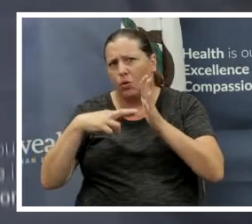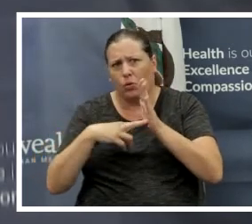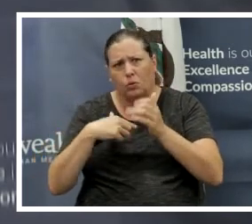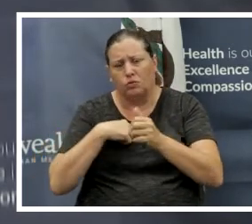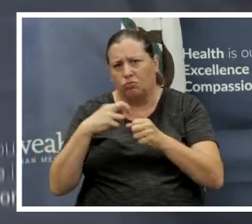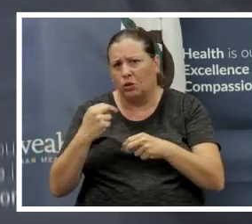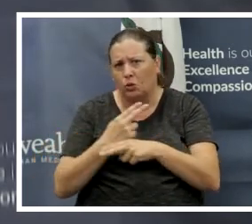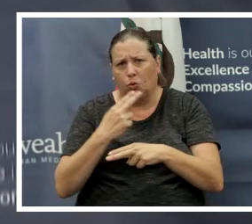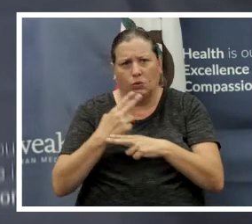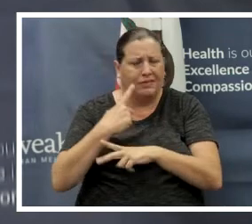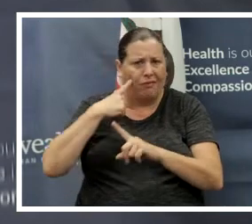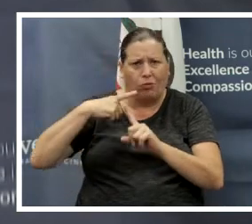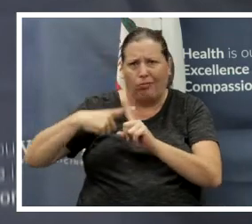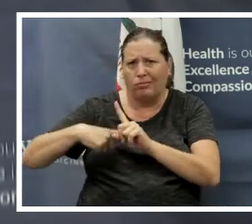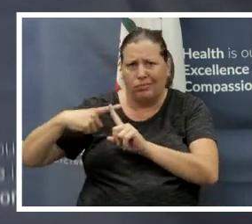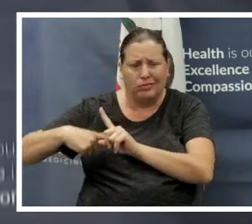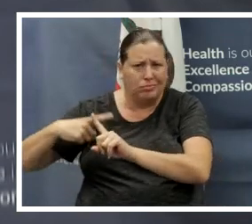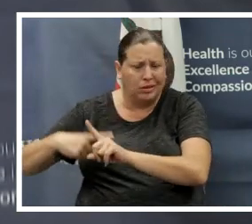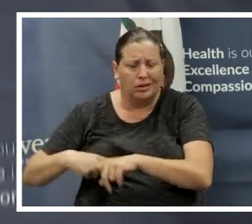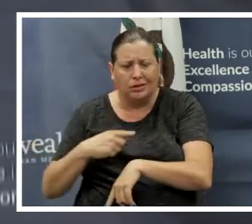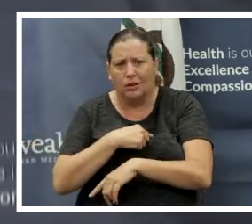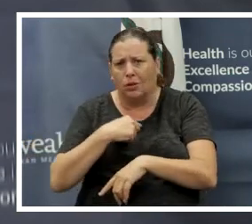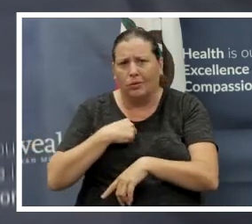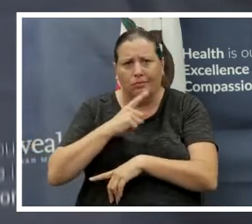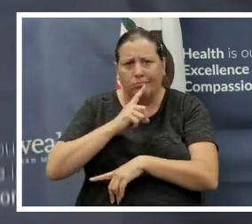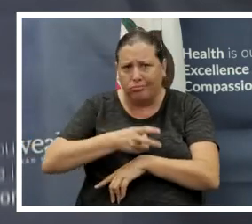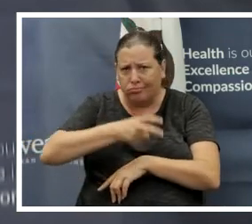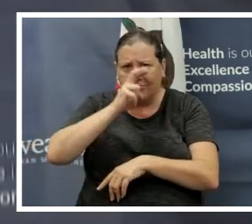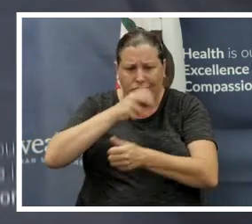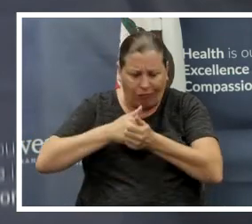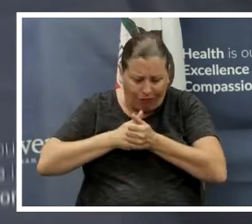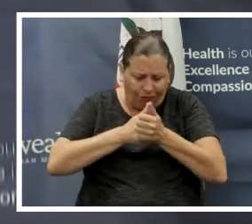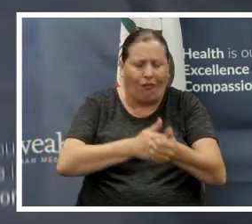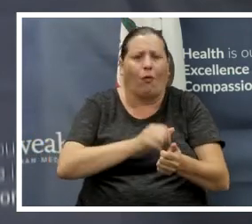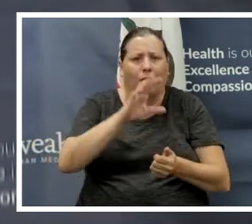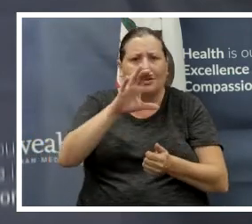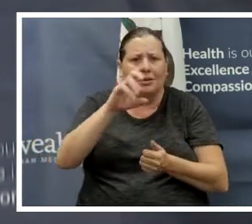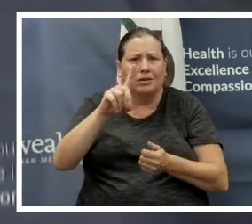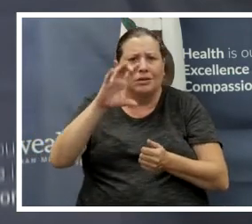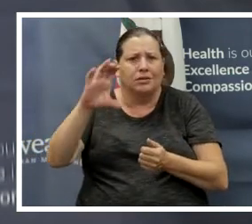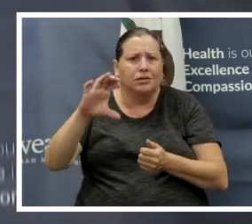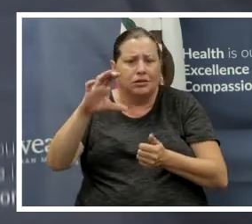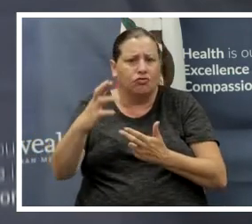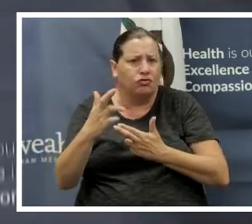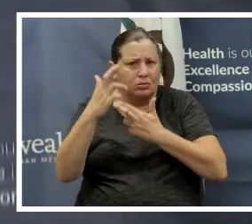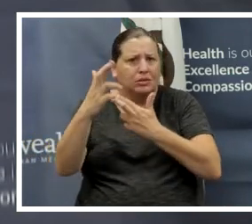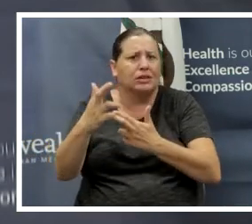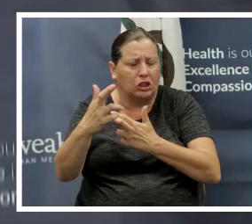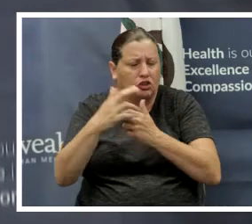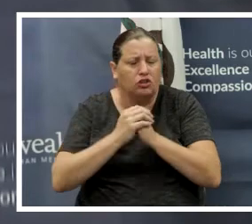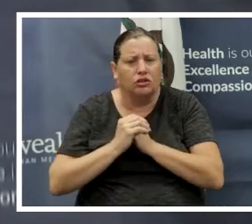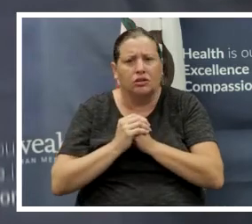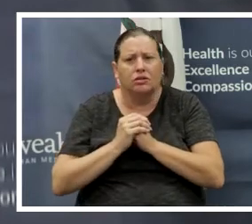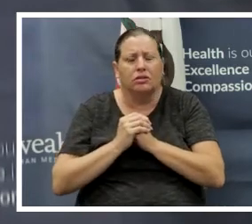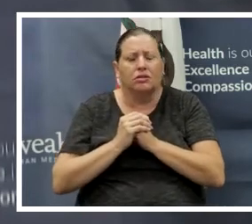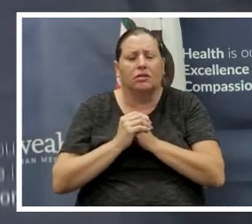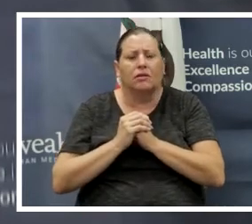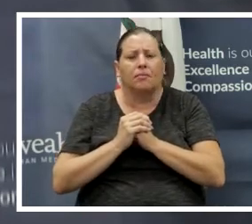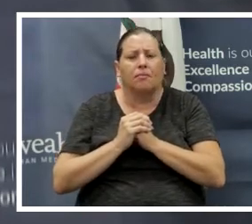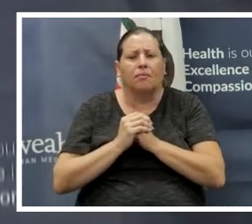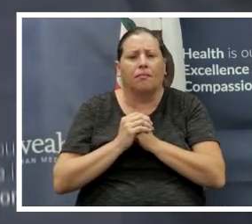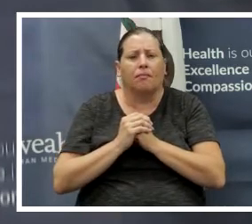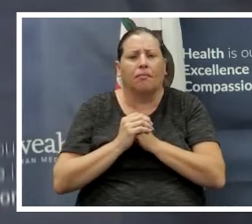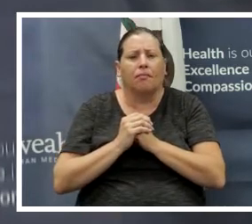for months and months. We strictly follow the CDC recommendations. That said,